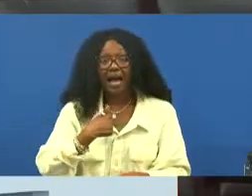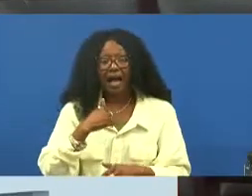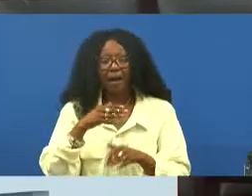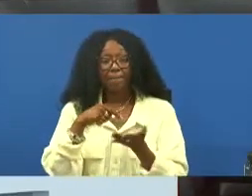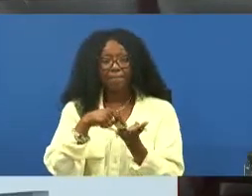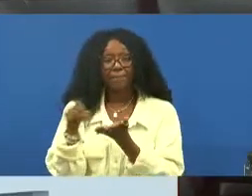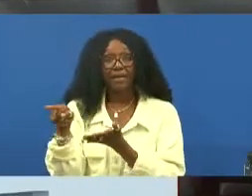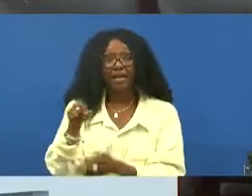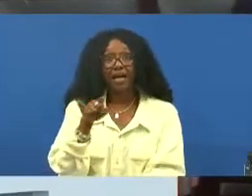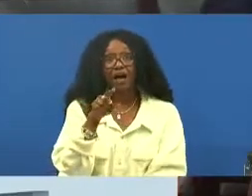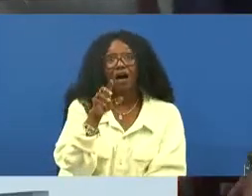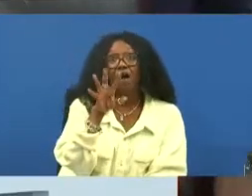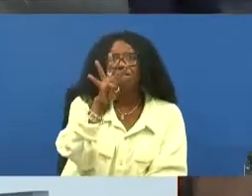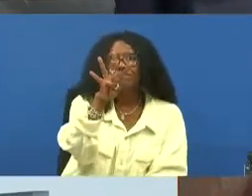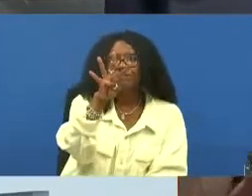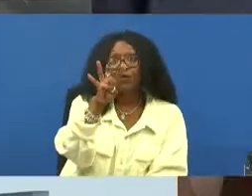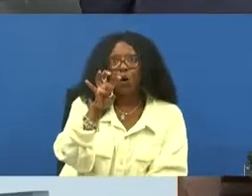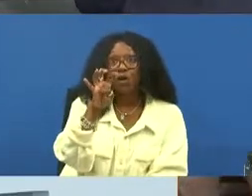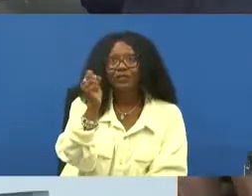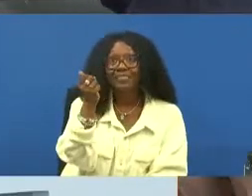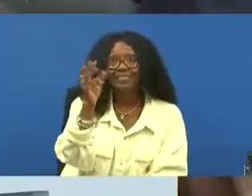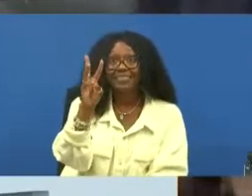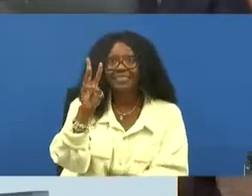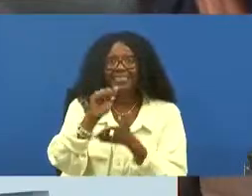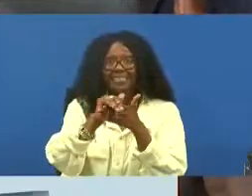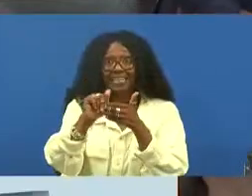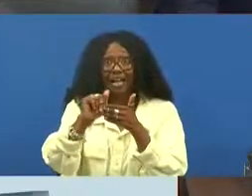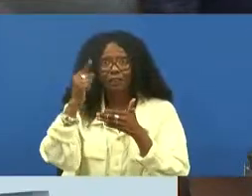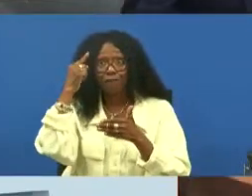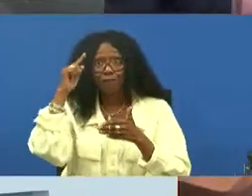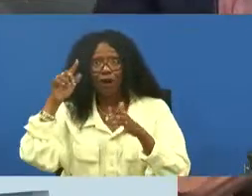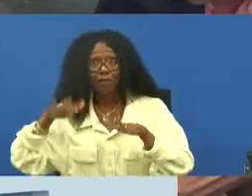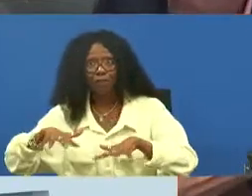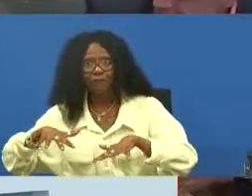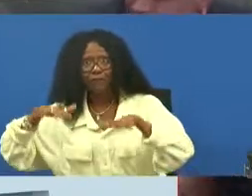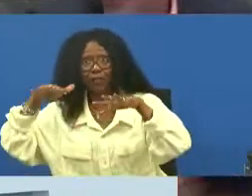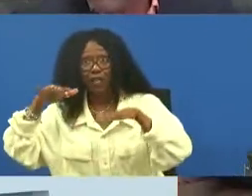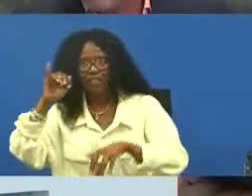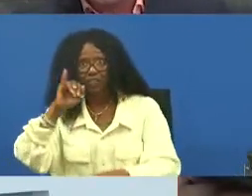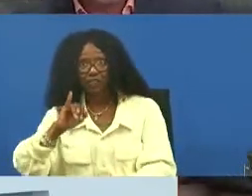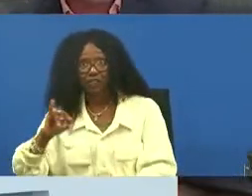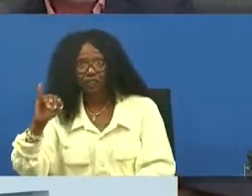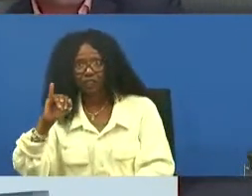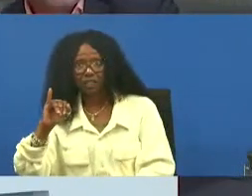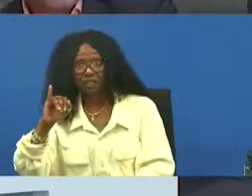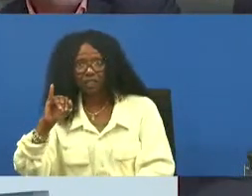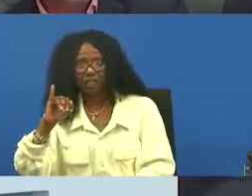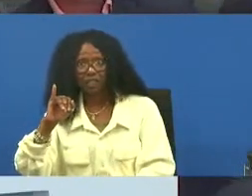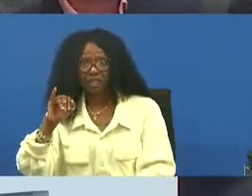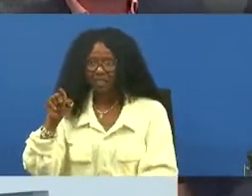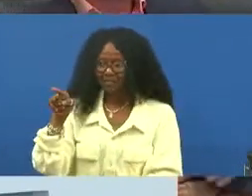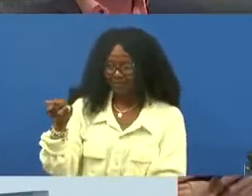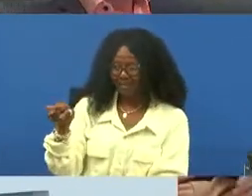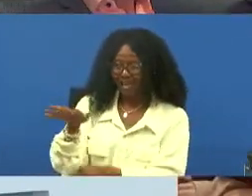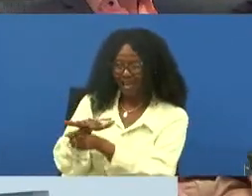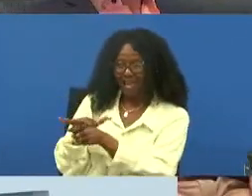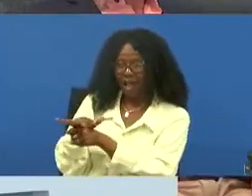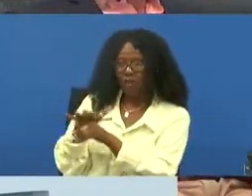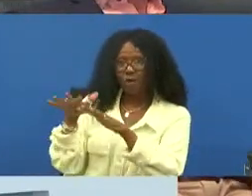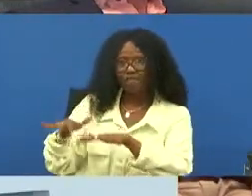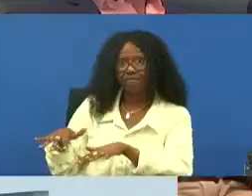$2,416 for flood insurance this year. Is that property in a flood zone?